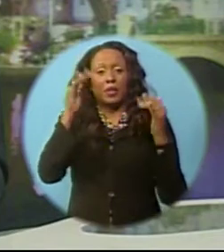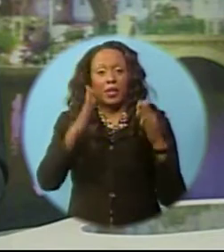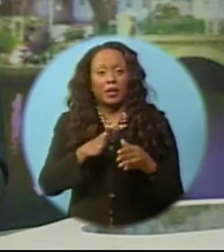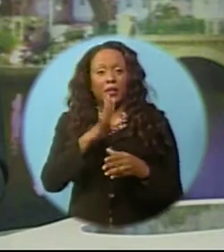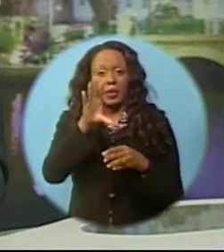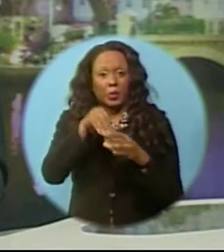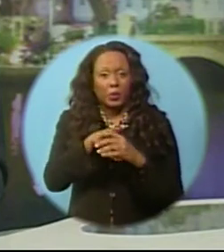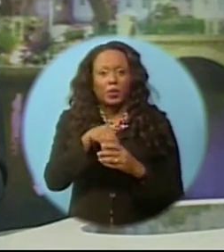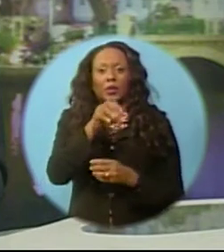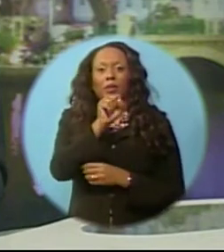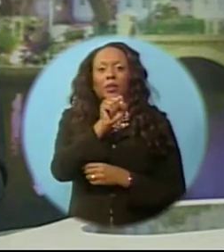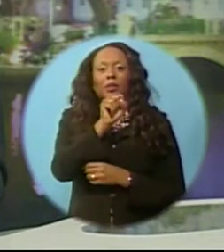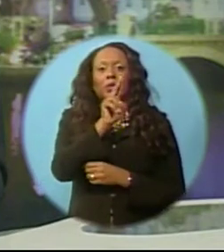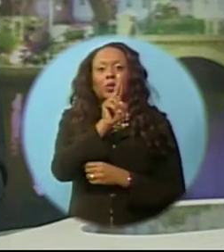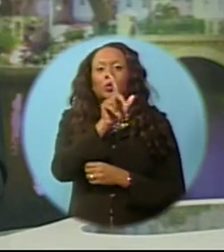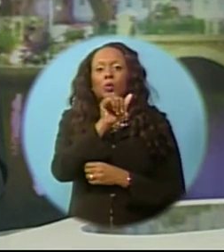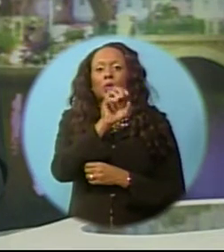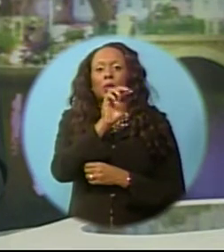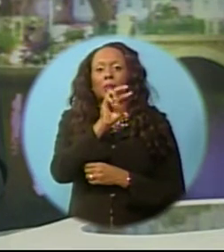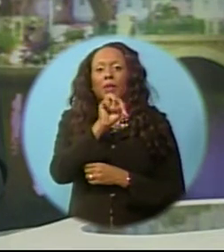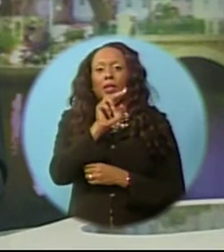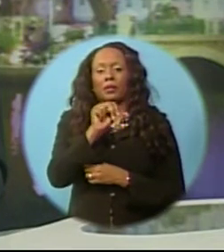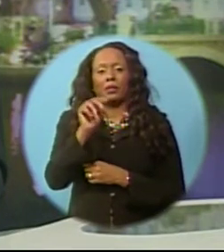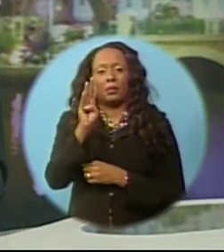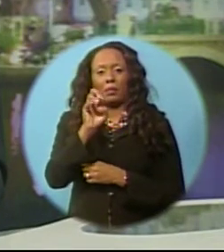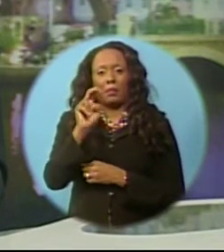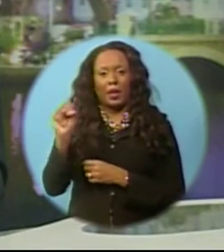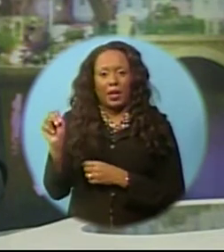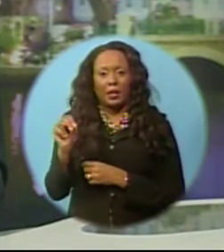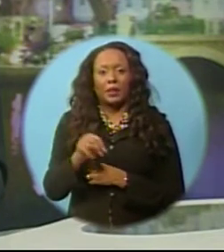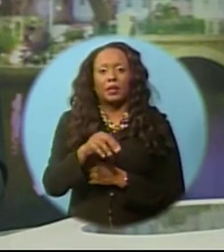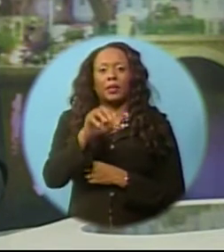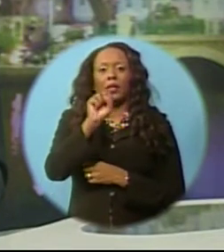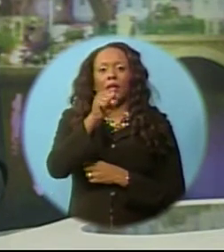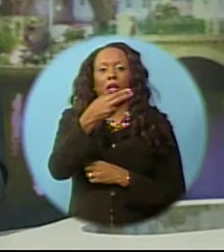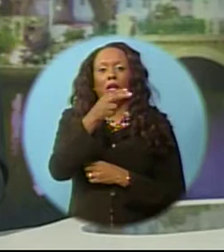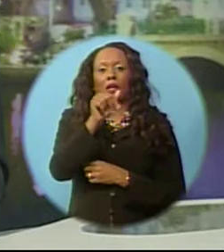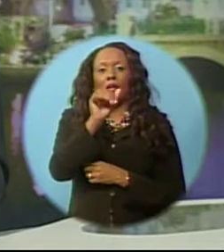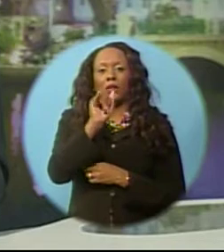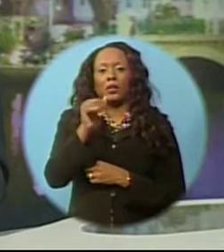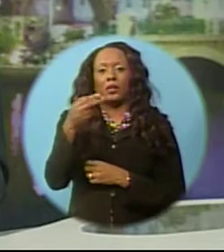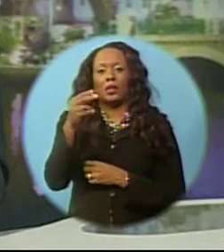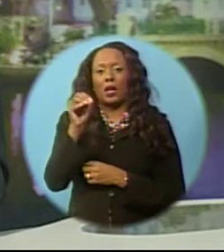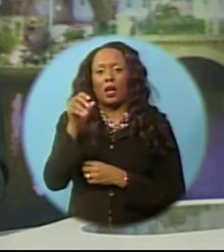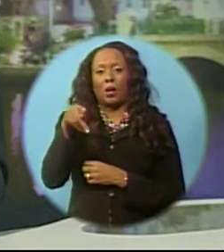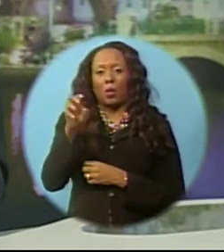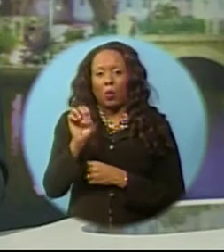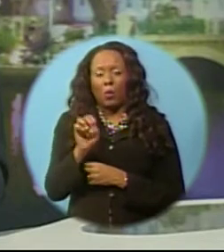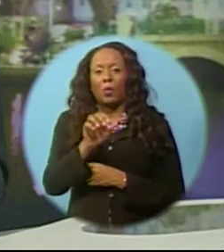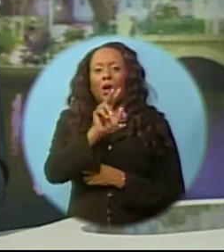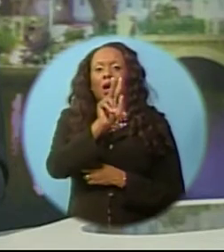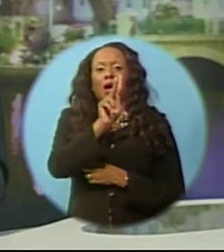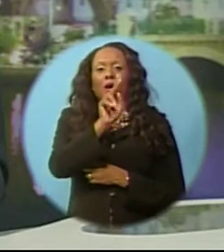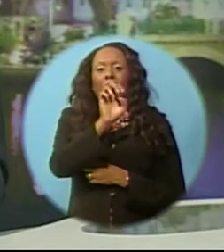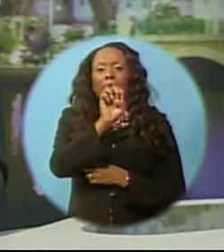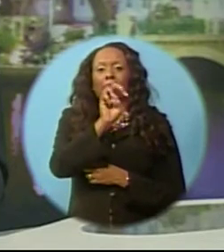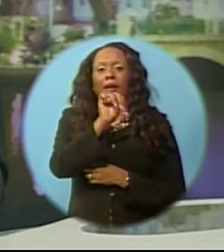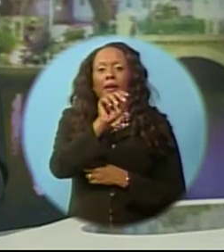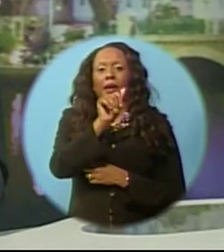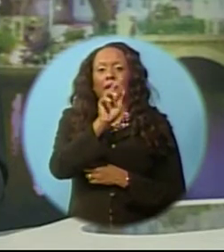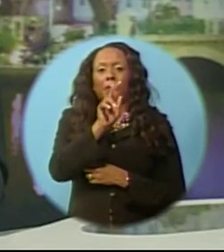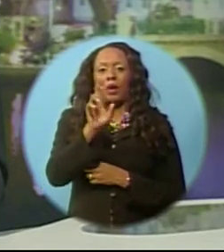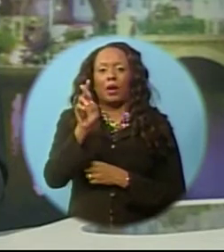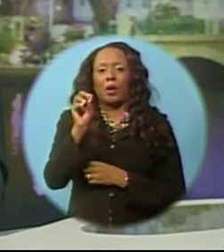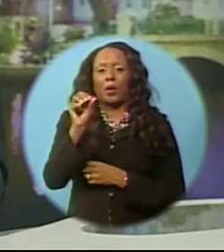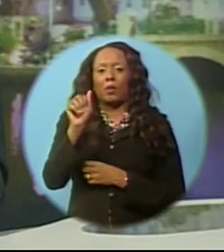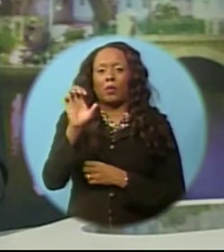Shamar Brooks, Jonathan Carter, Roston Chase, Kyle Corbin, Miguel Cummings, Shane Dorridge, Shea Hope, Ashley Nurse,